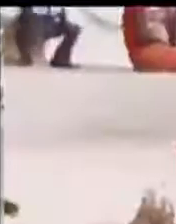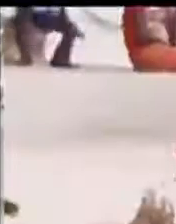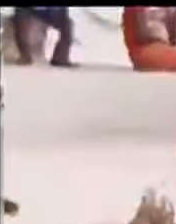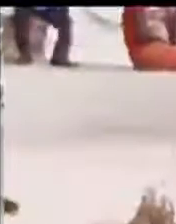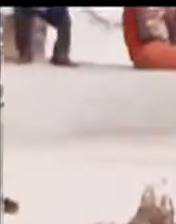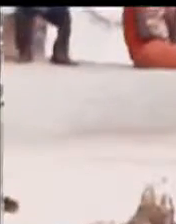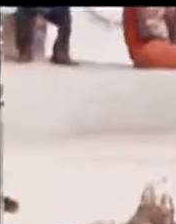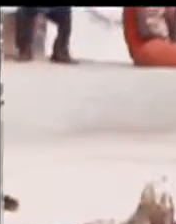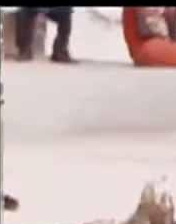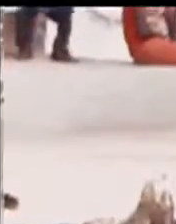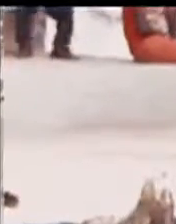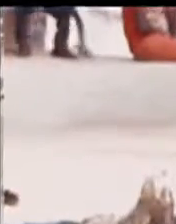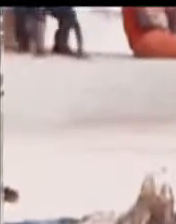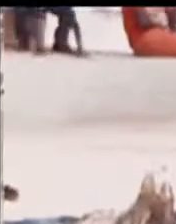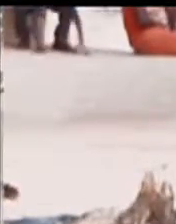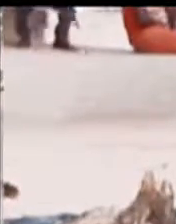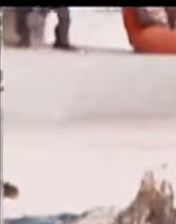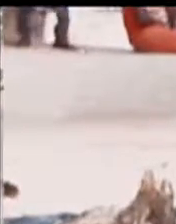malnutrition.